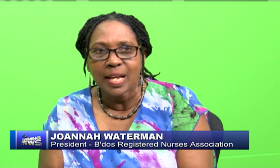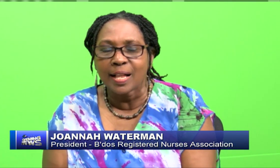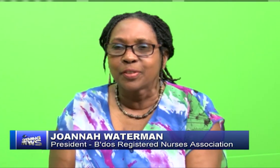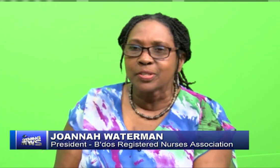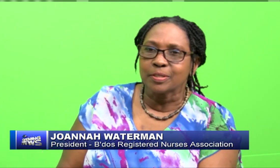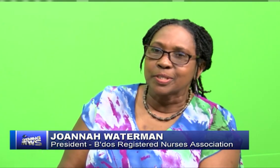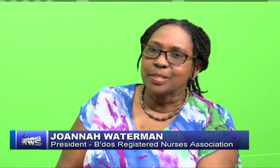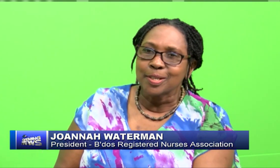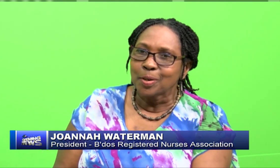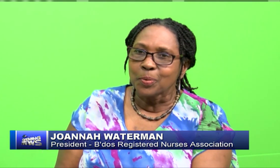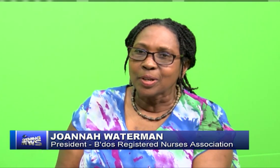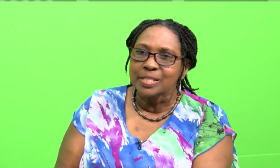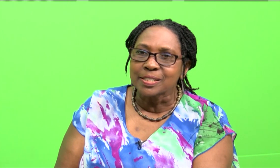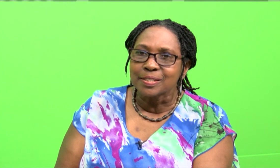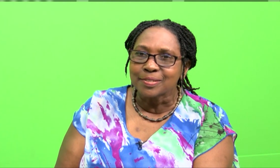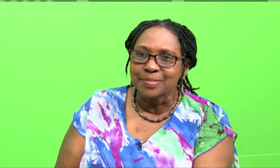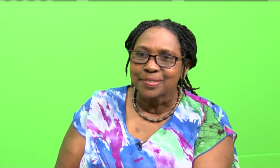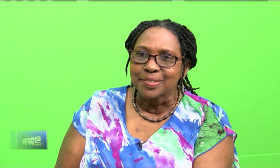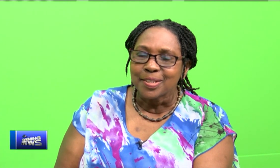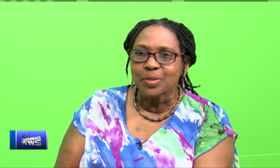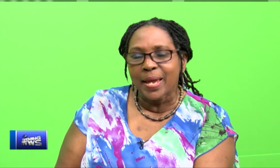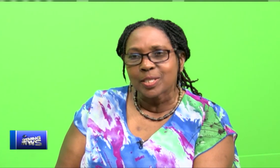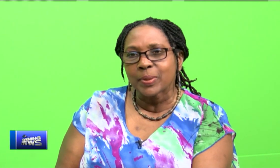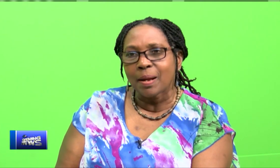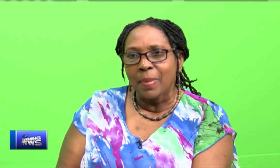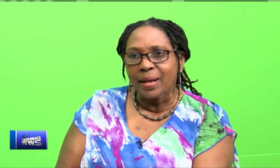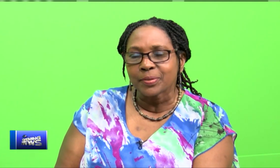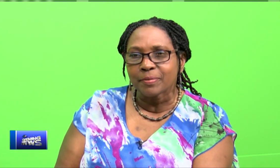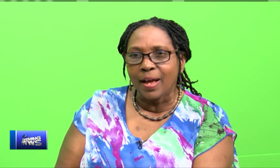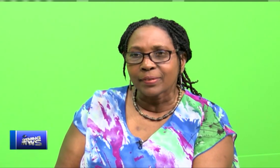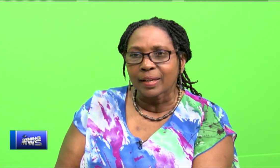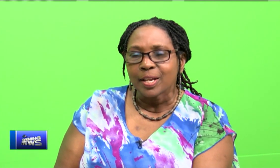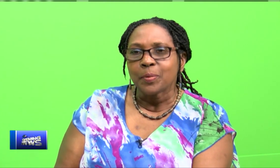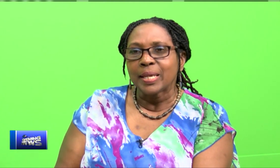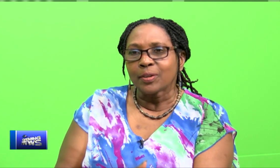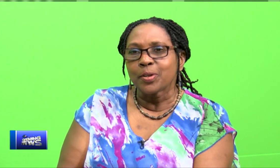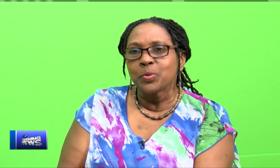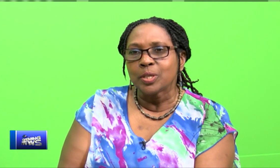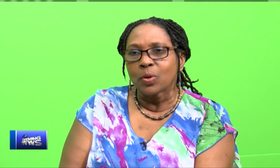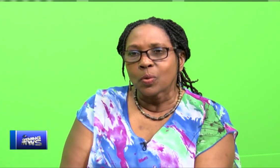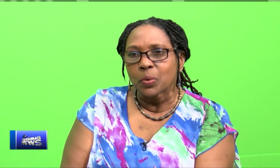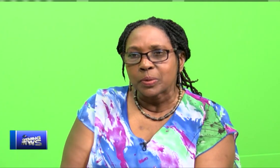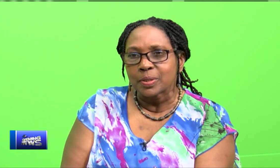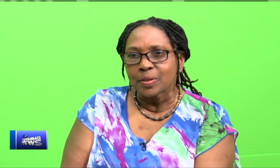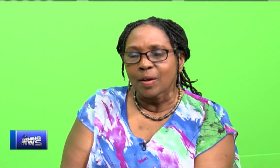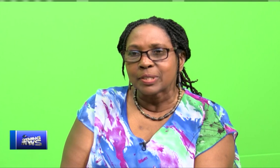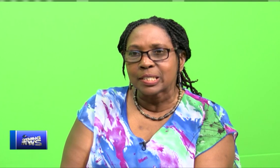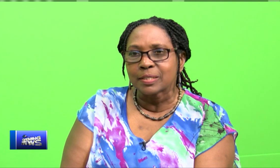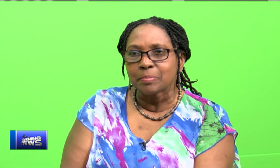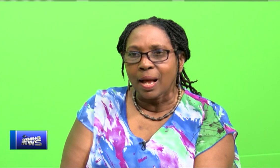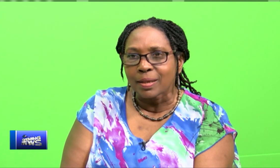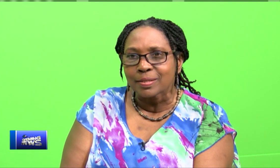additional healthcare services were not existing. So hence we come back to the fact that we cannot use the old quotas of